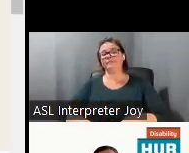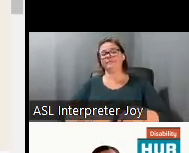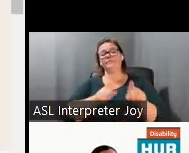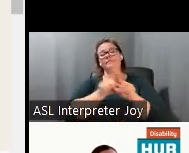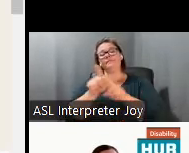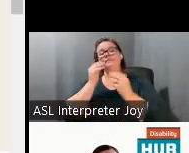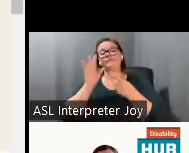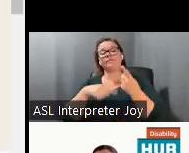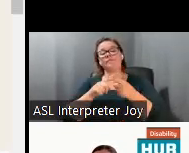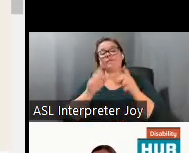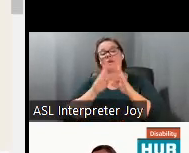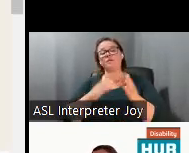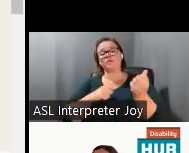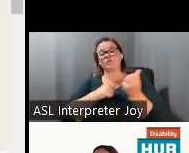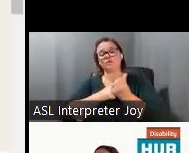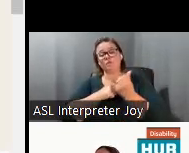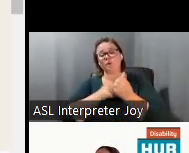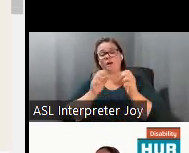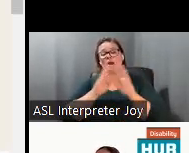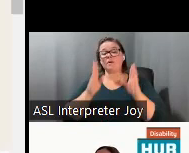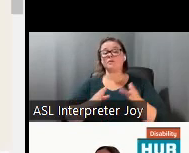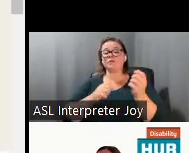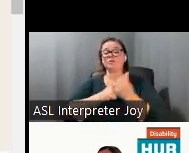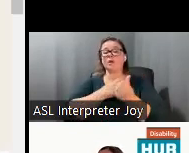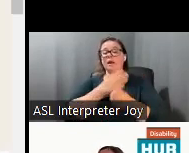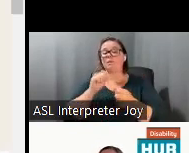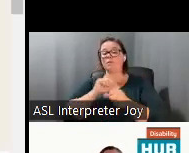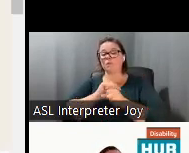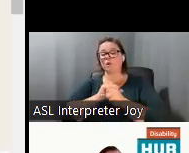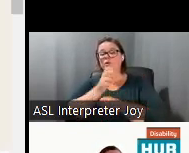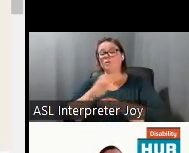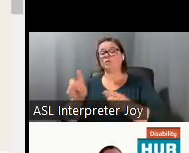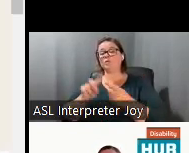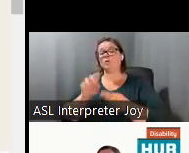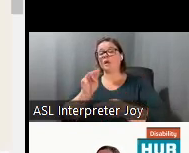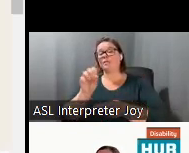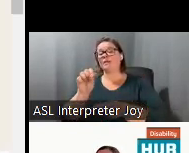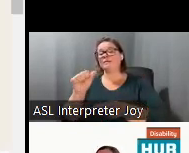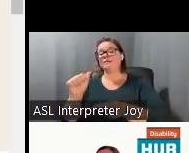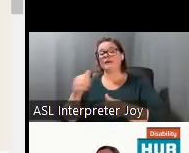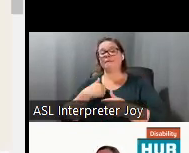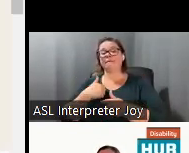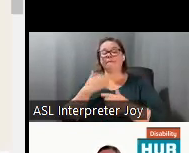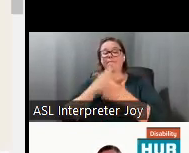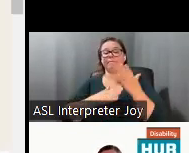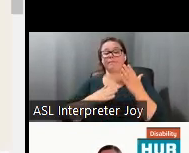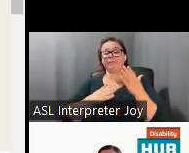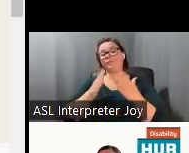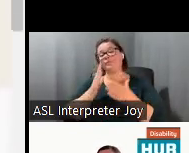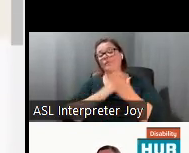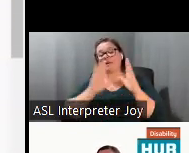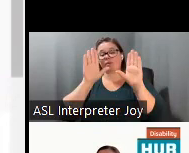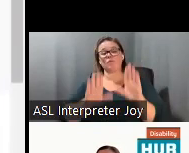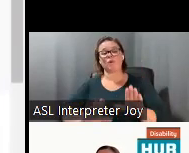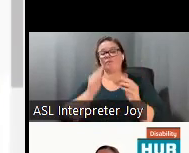housing support and work, switching to MSA. There's some great brochures